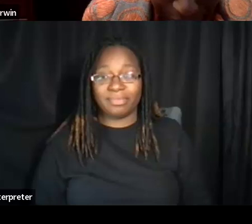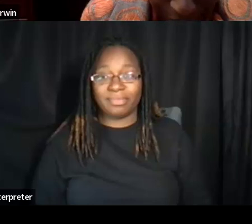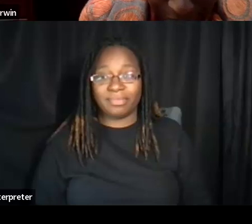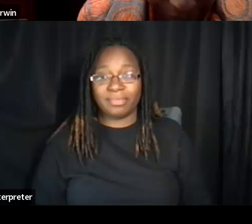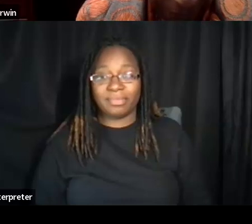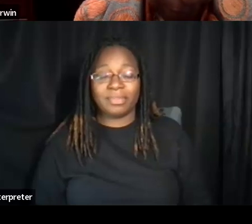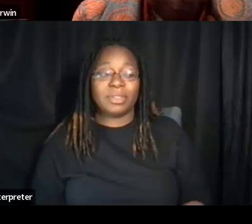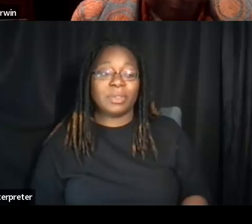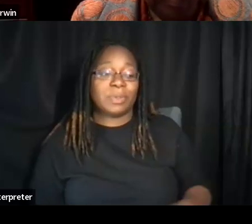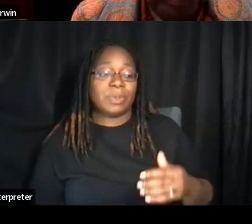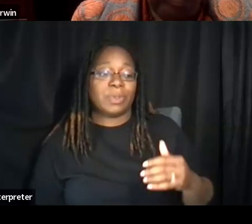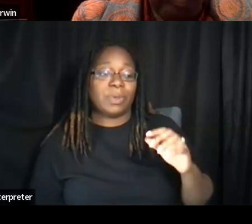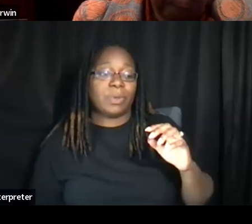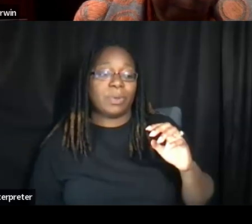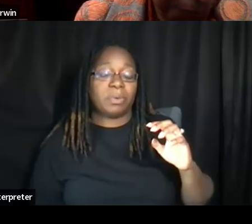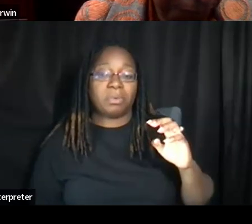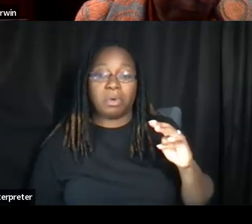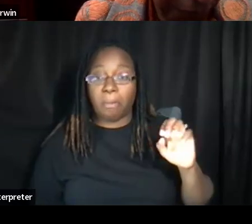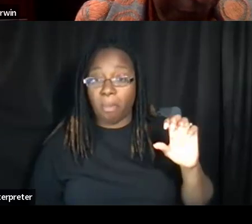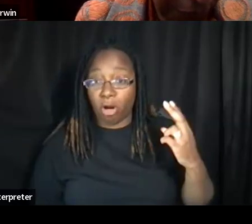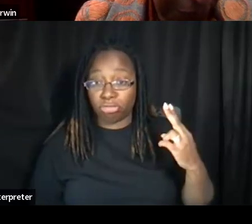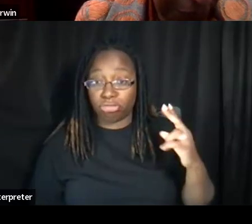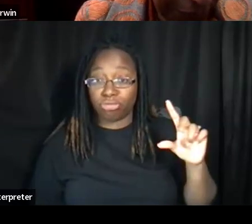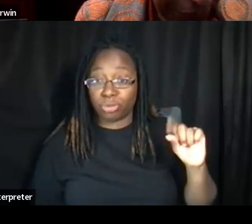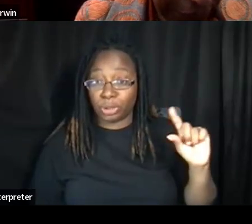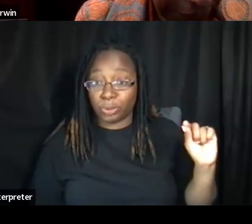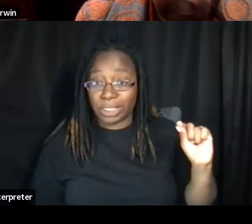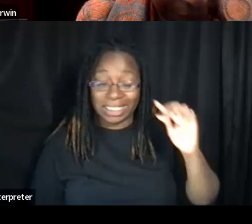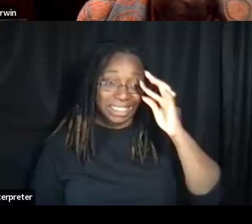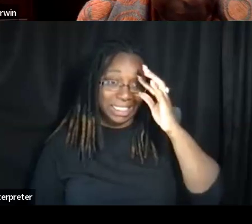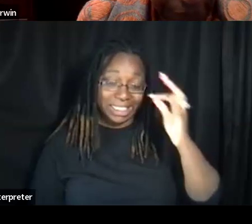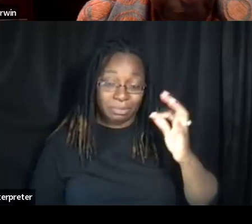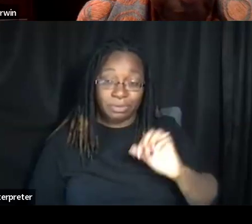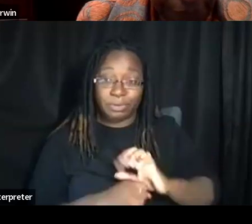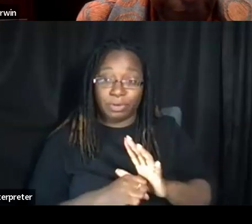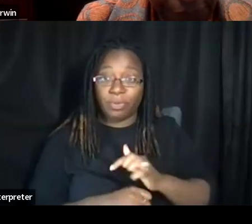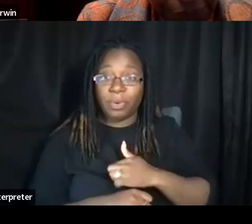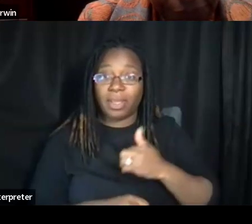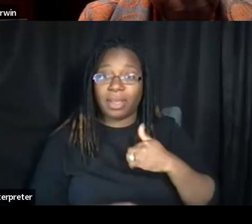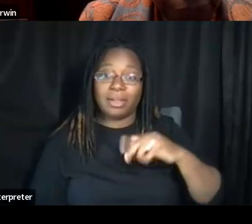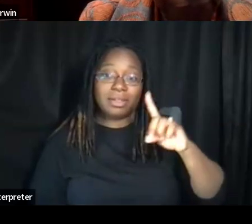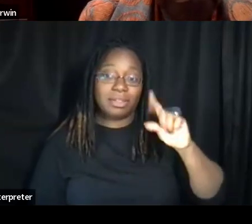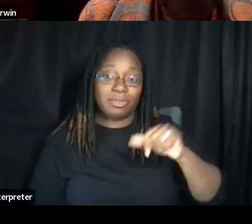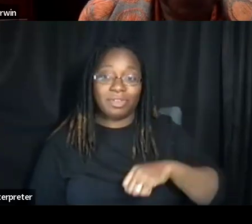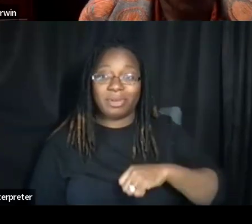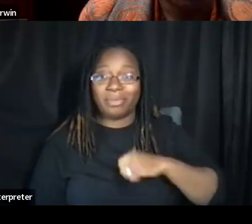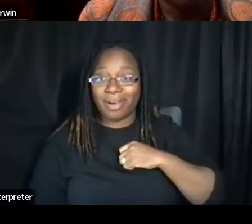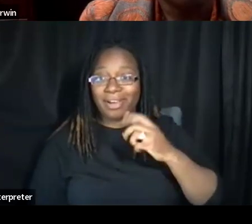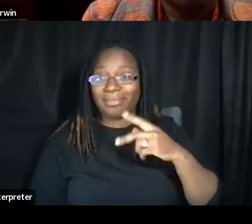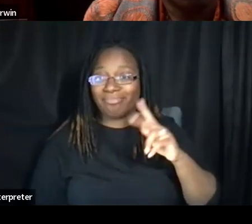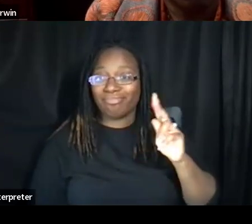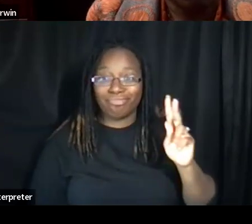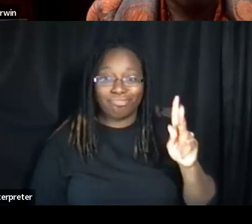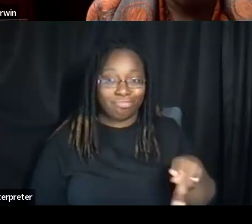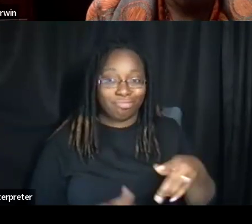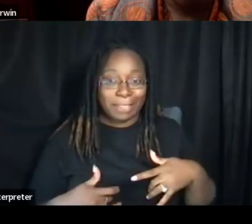in March, right before COVID, we were planning our Disability Pride Philadelphia event. All of these great